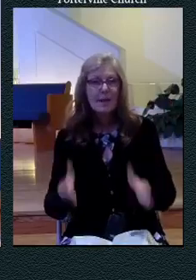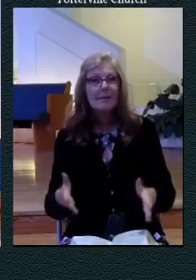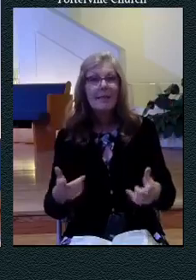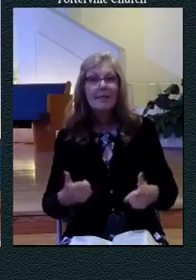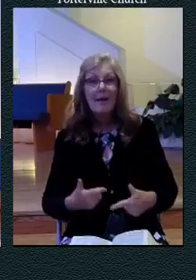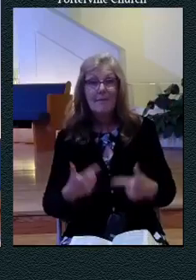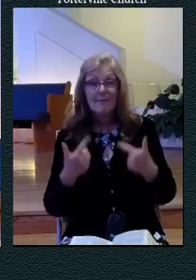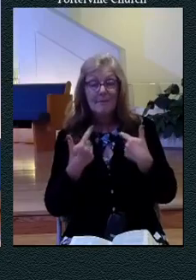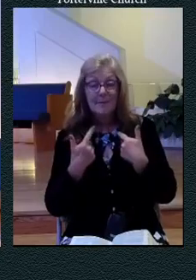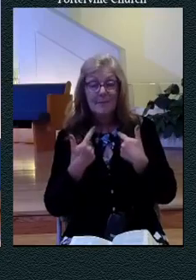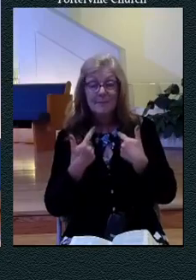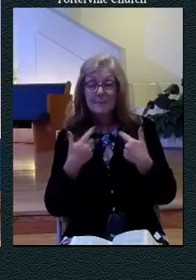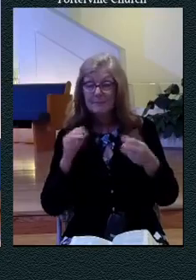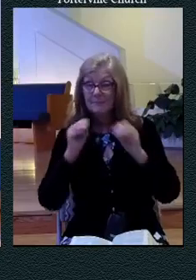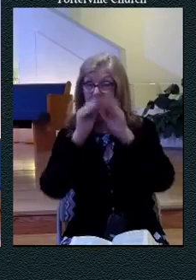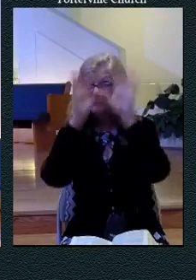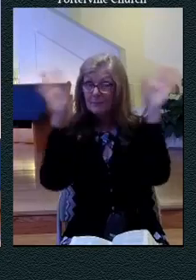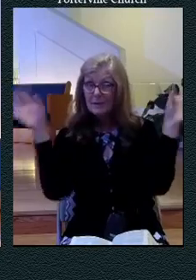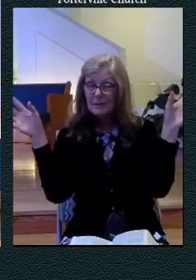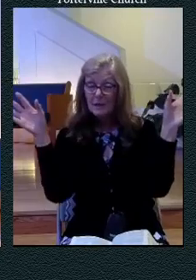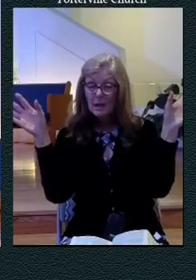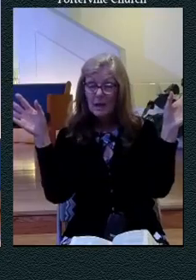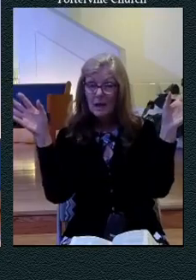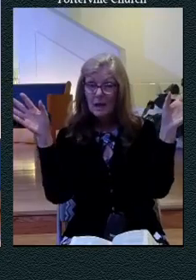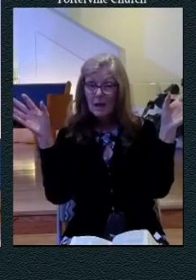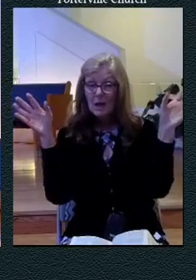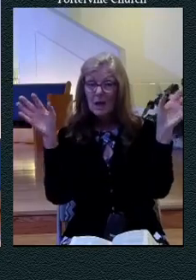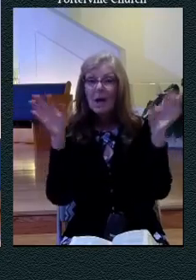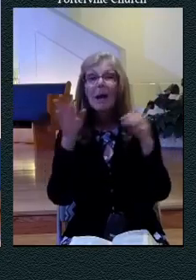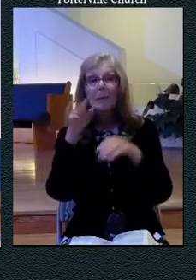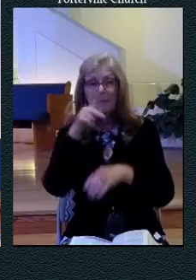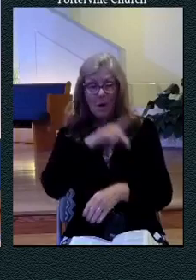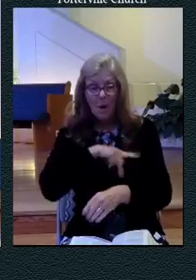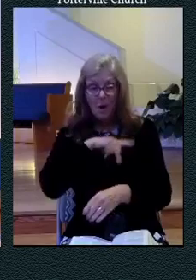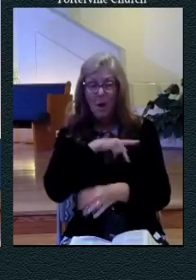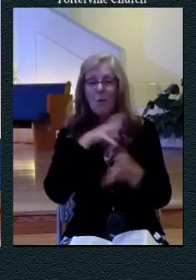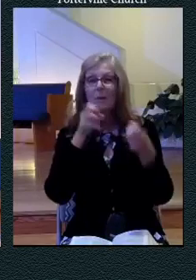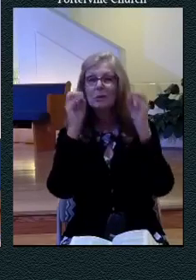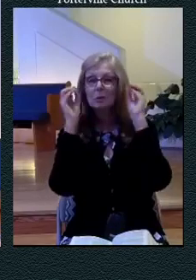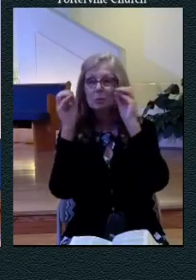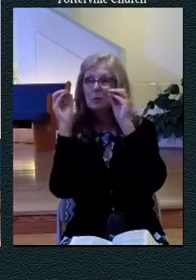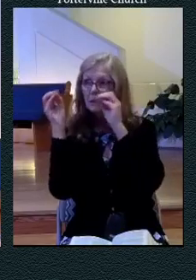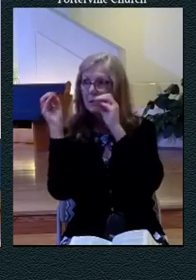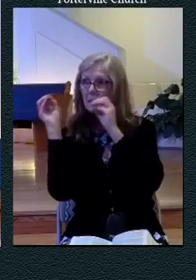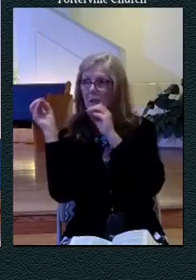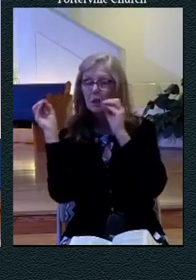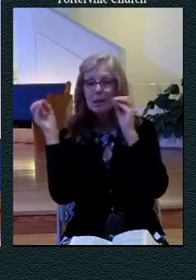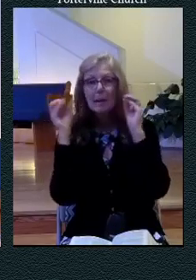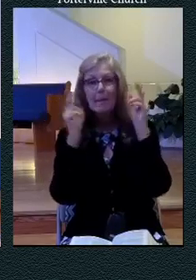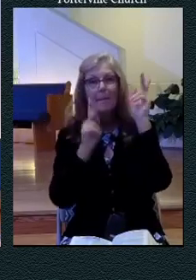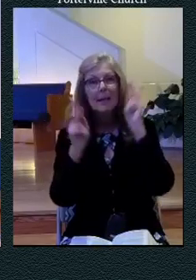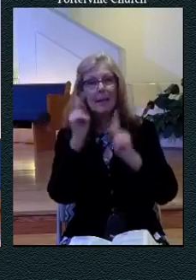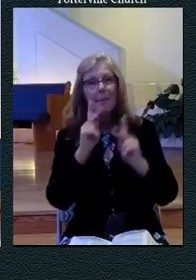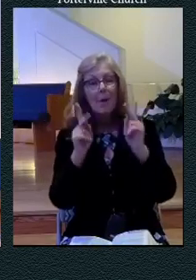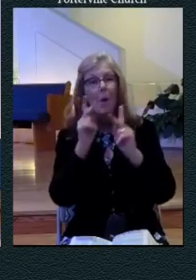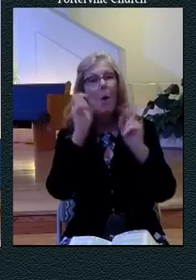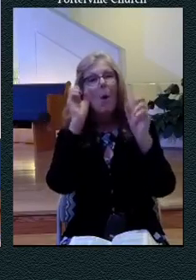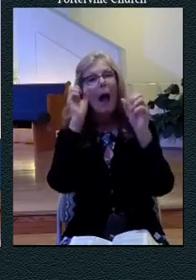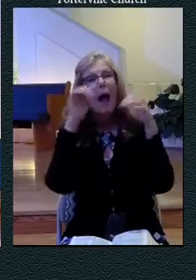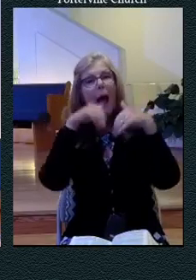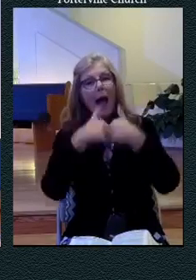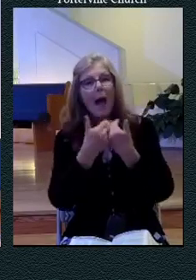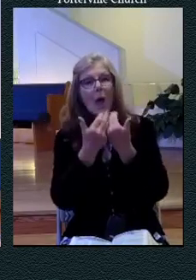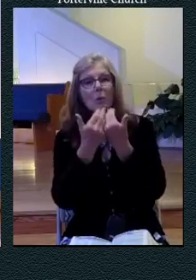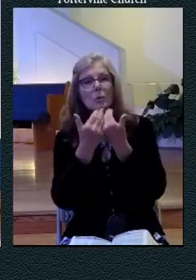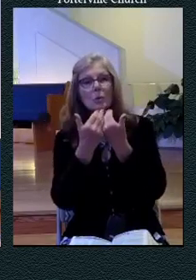Now, it's clear that that's what Paul is seeking to establish here. He's seeking to preach to people, to work with people. They're actually